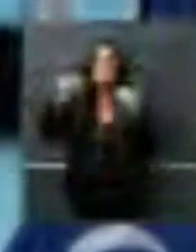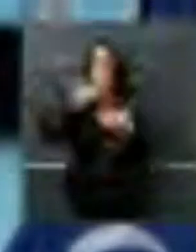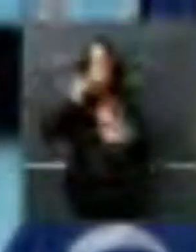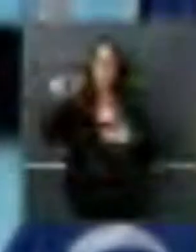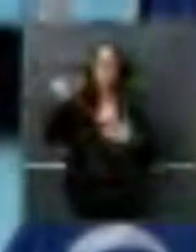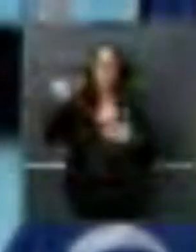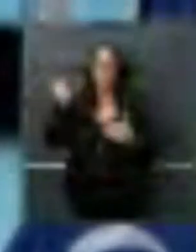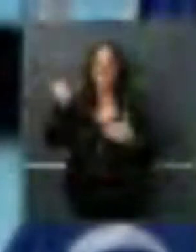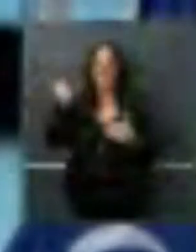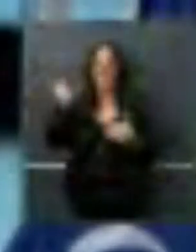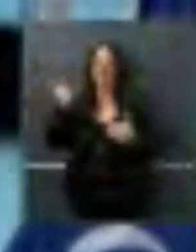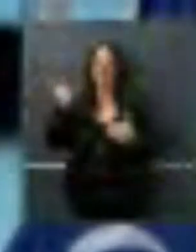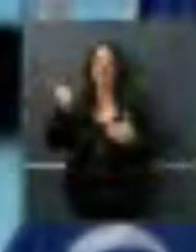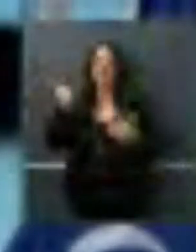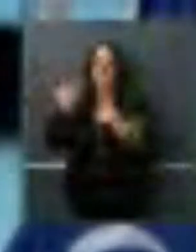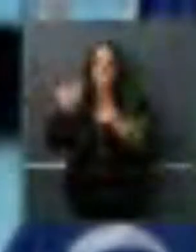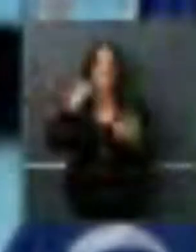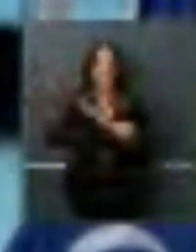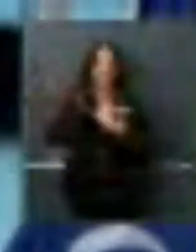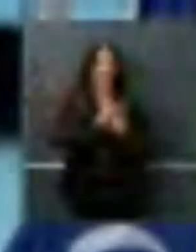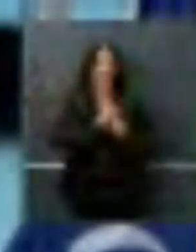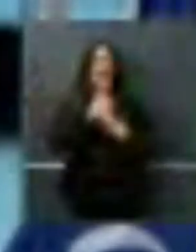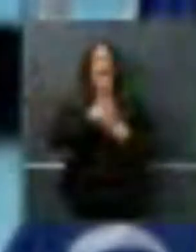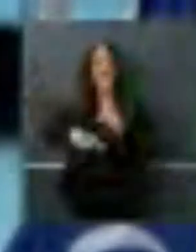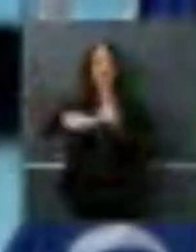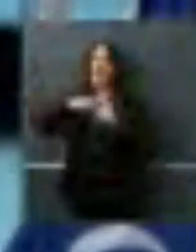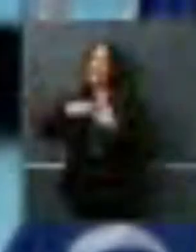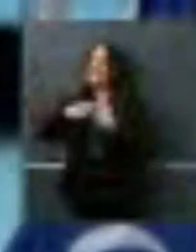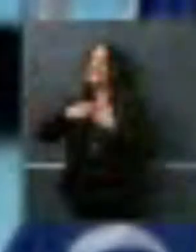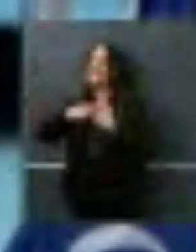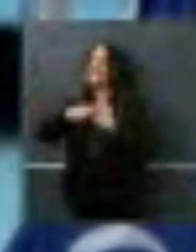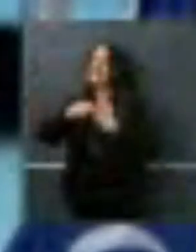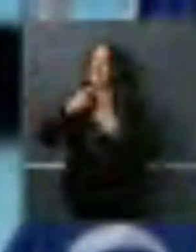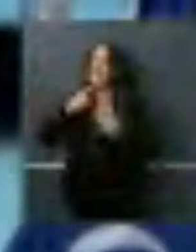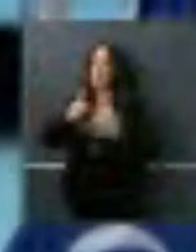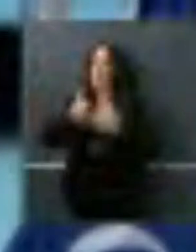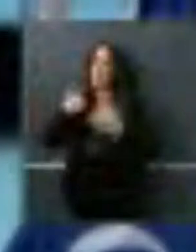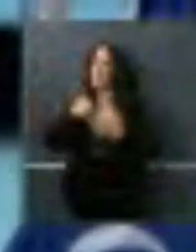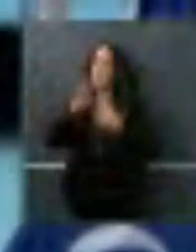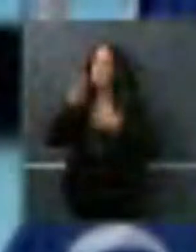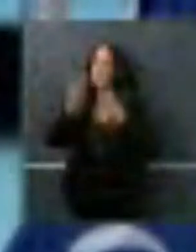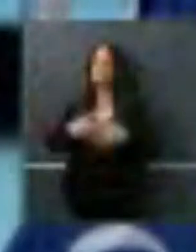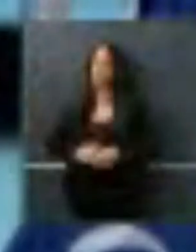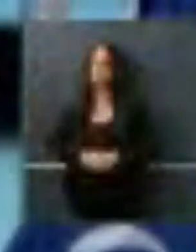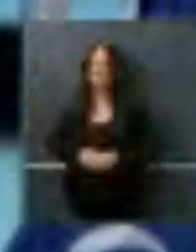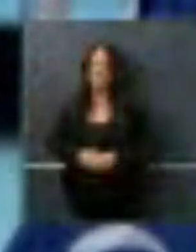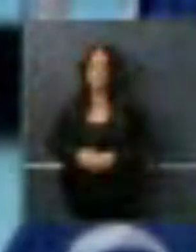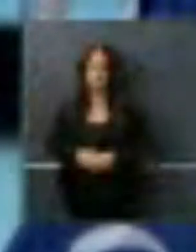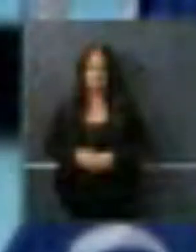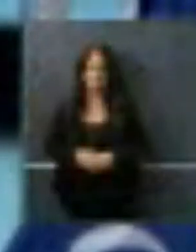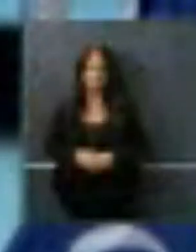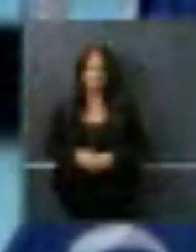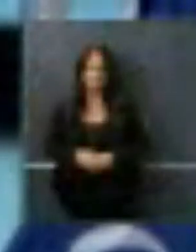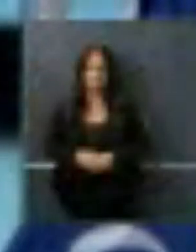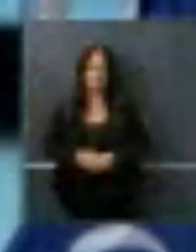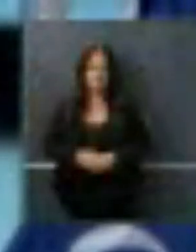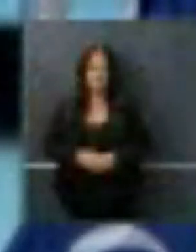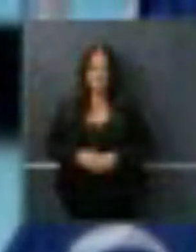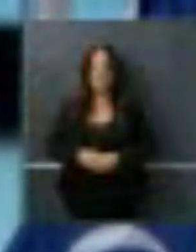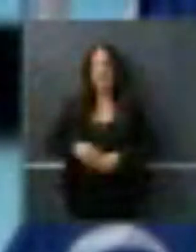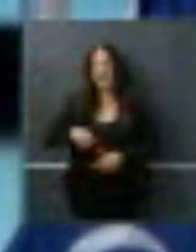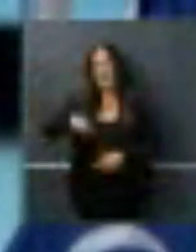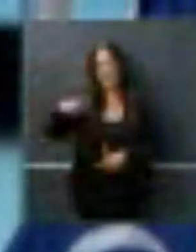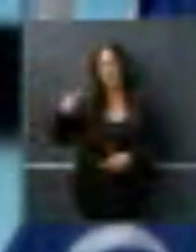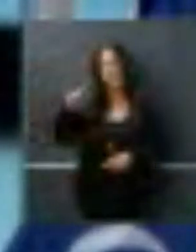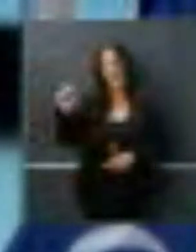Final question, Candace Nguyen, NBC Bay Area. Governor, we've talked to students who say they have gone